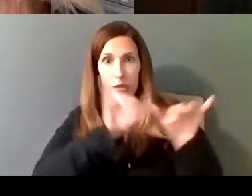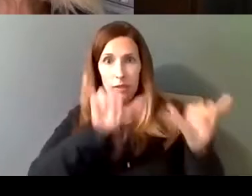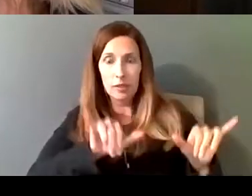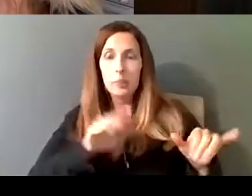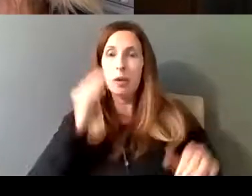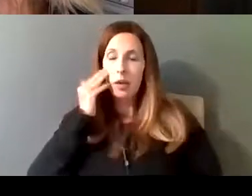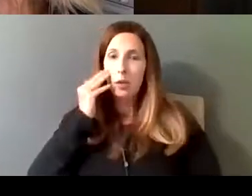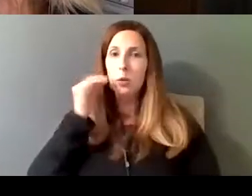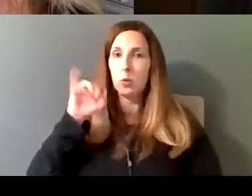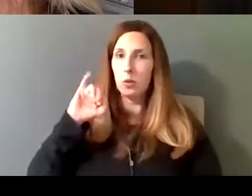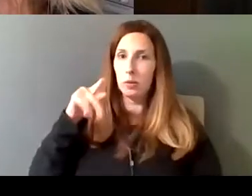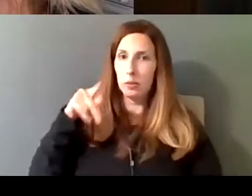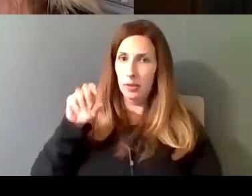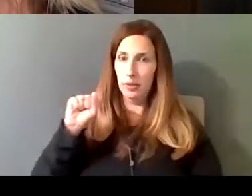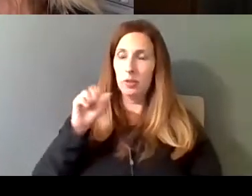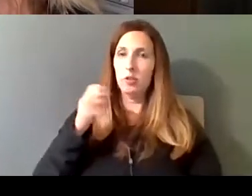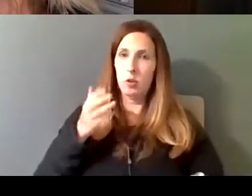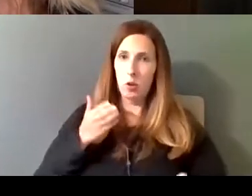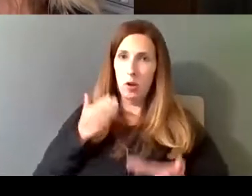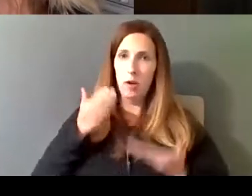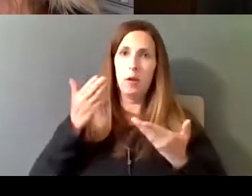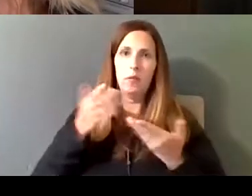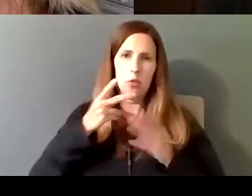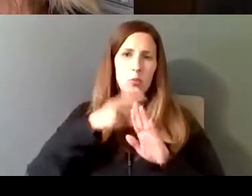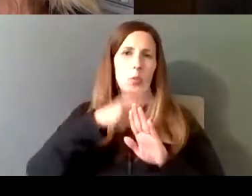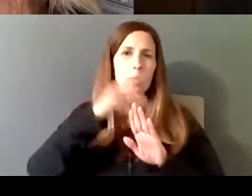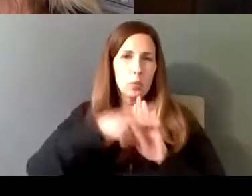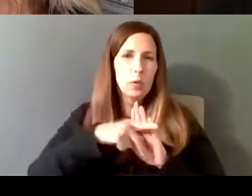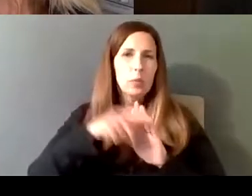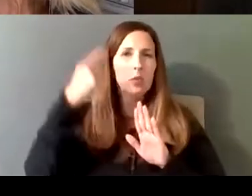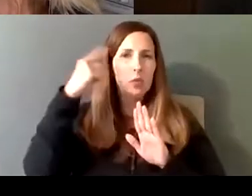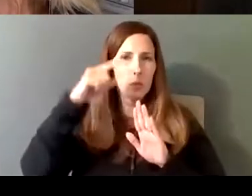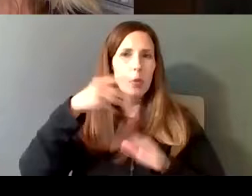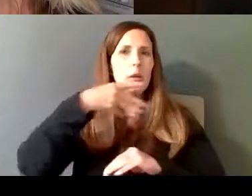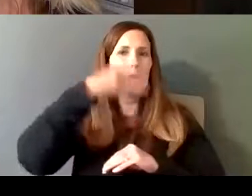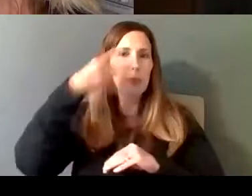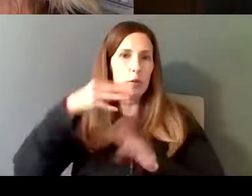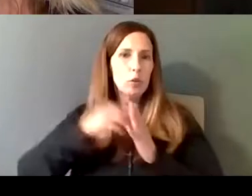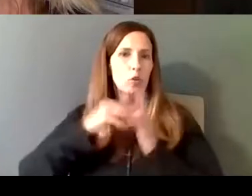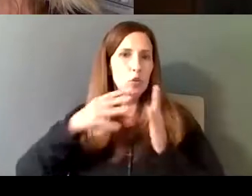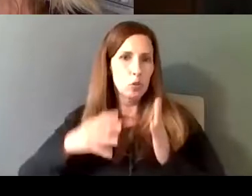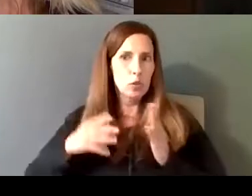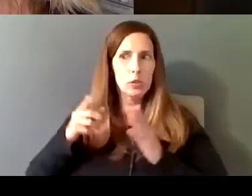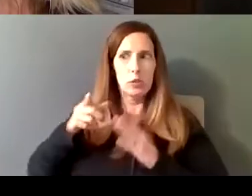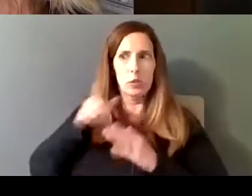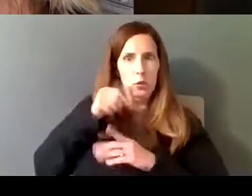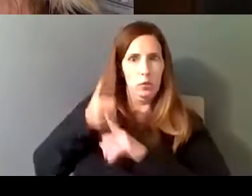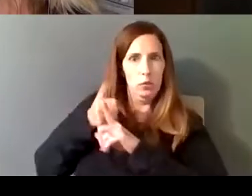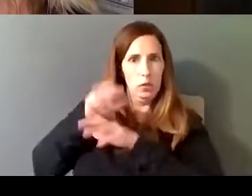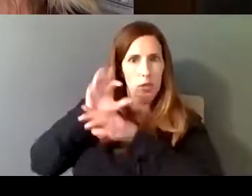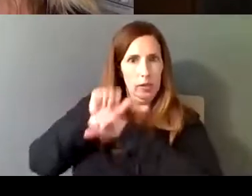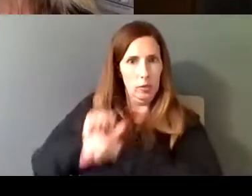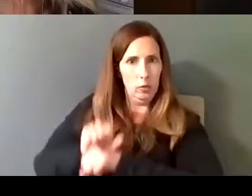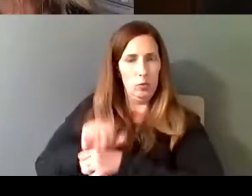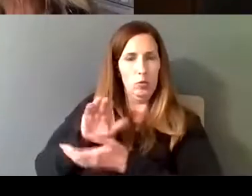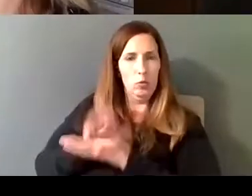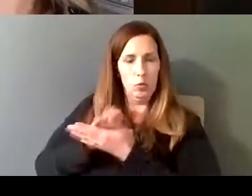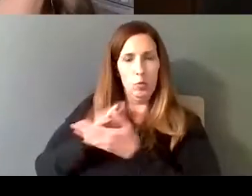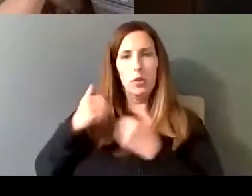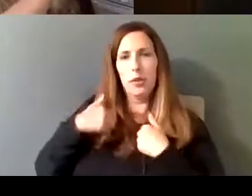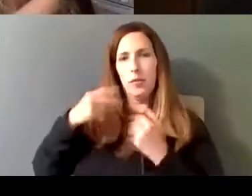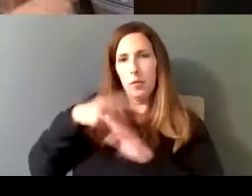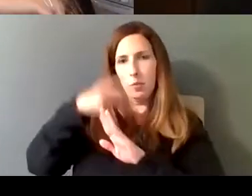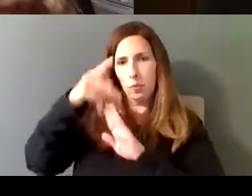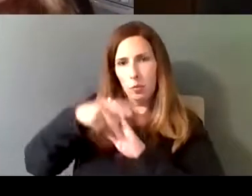IPS does offer programs for immigrant students who are adjusting, and there's programs specifically for students